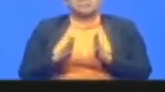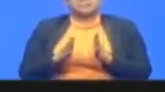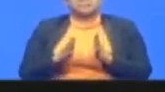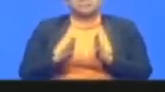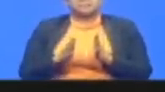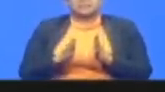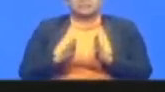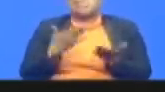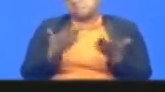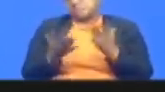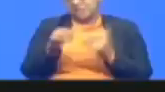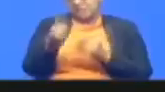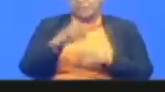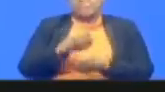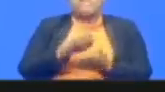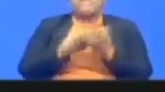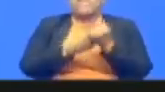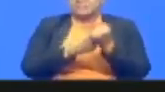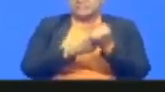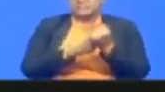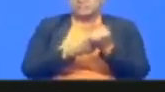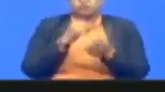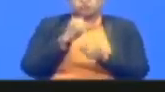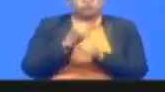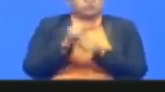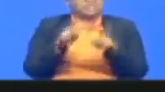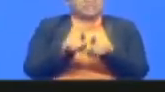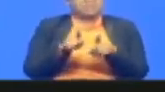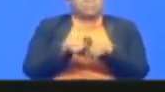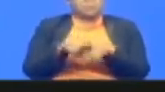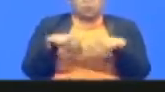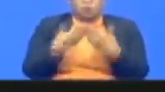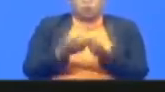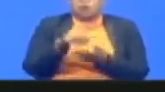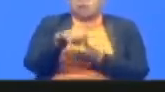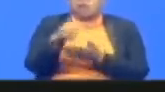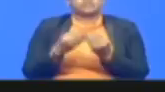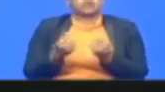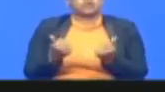other partners to operationalize the same or other solutions that...